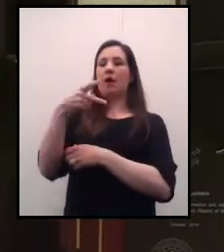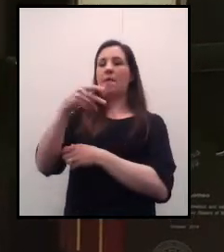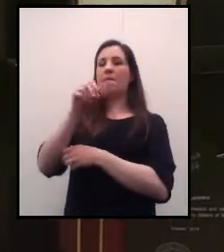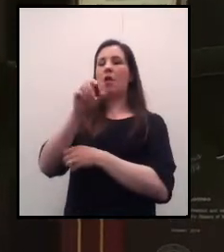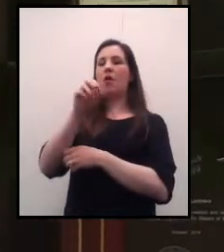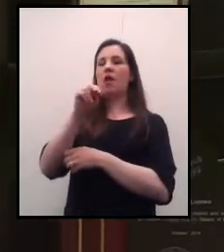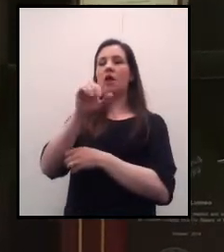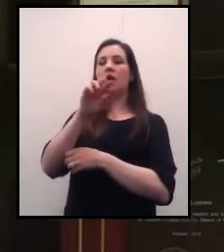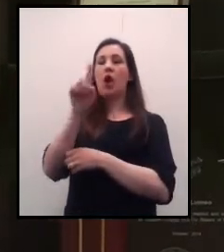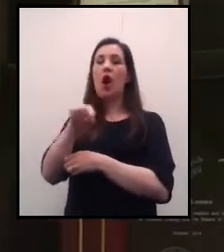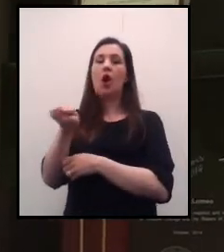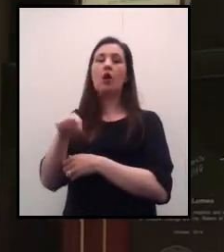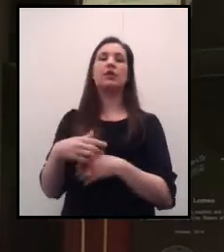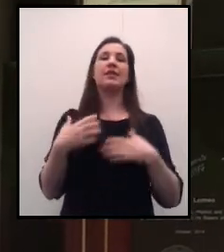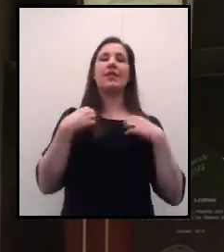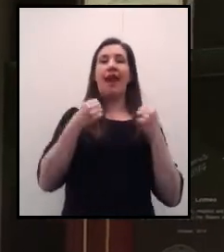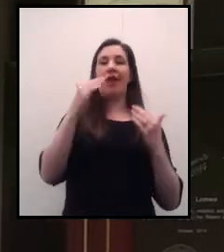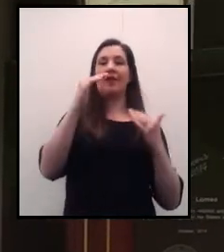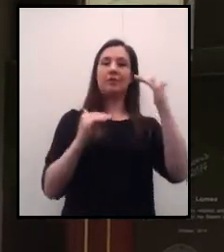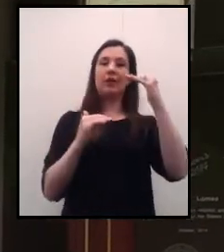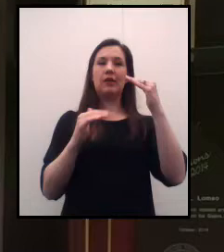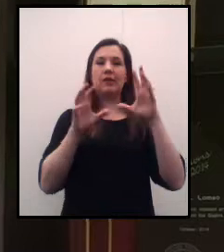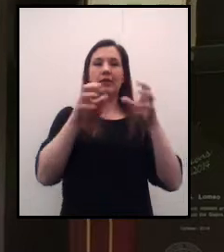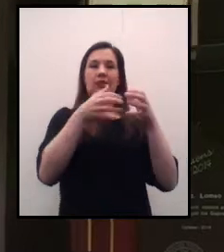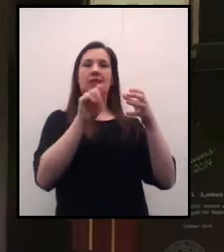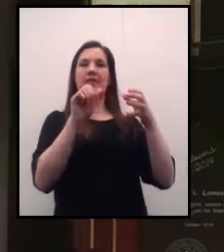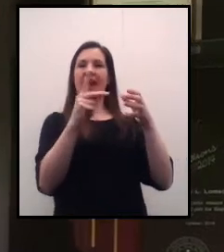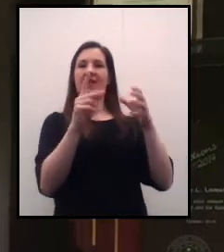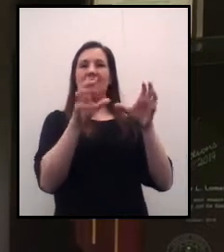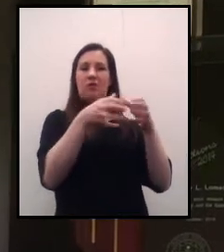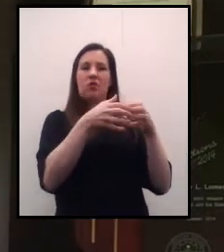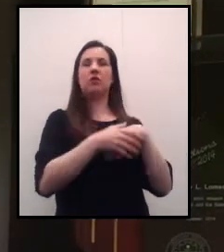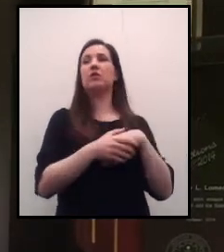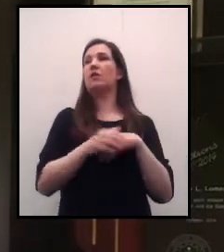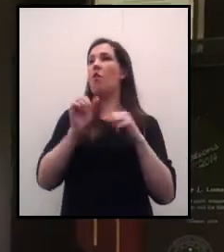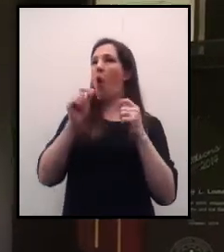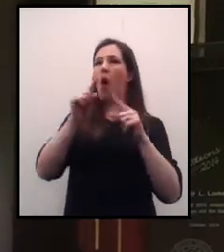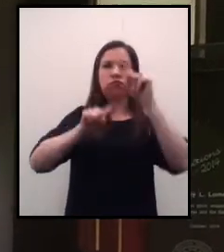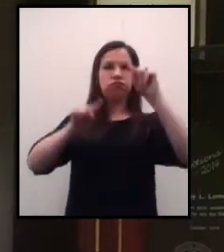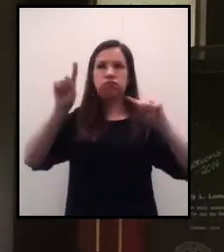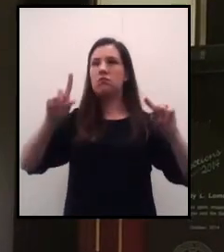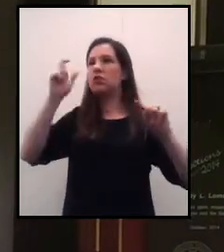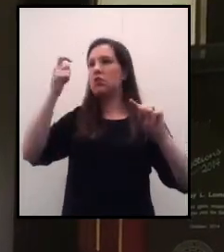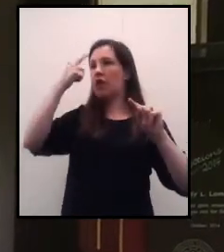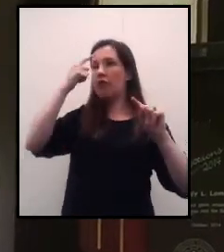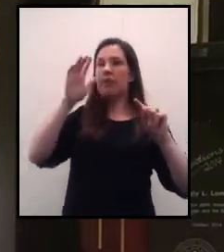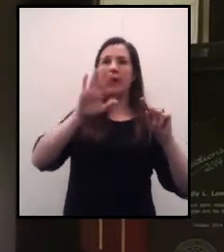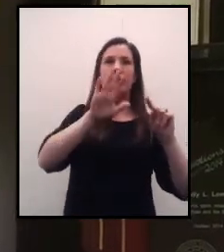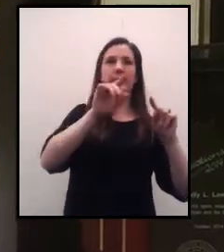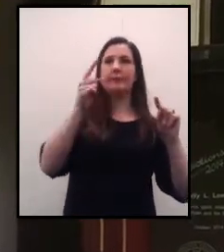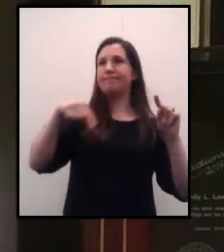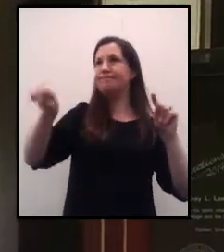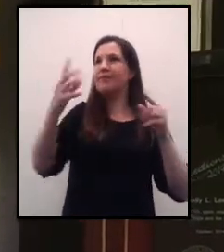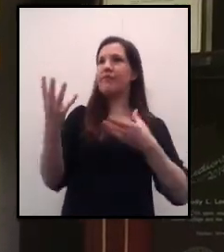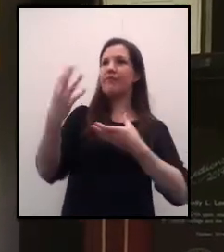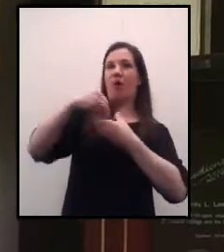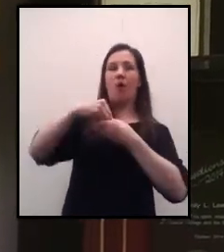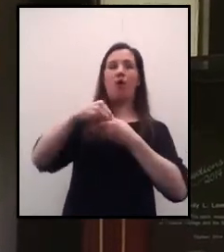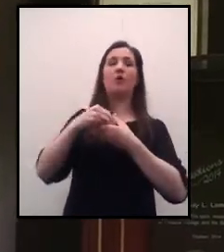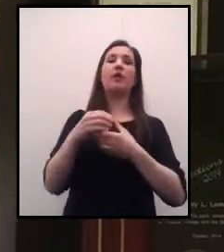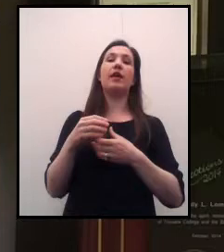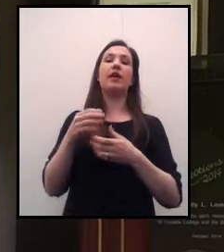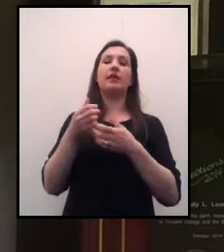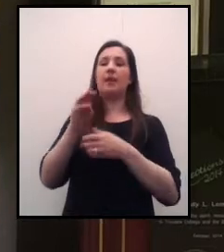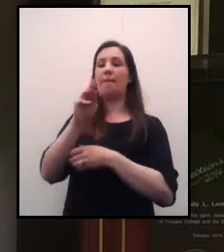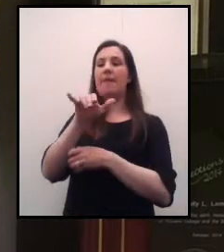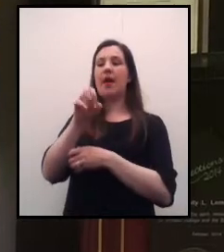Disparities Task Force, all in Erie County government who've worked on this, as well as our Mayor Byron Brown. Thank